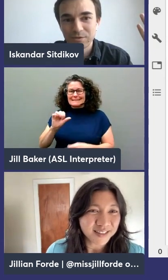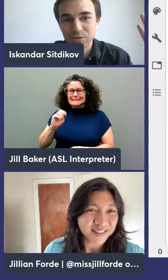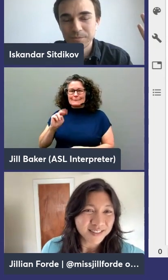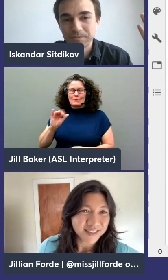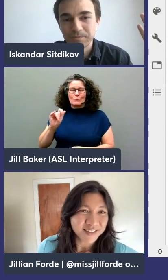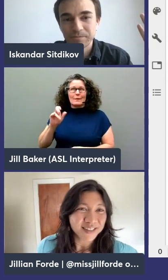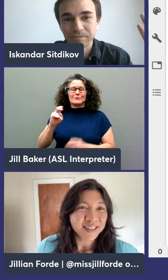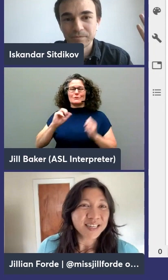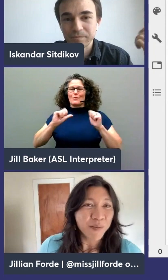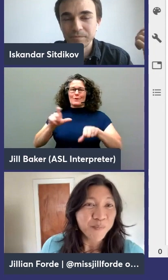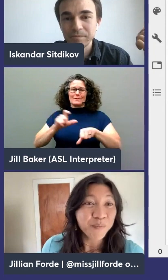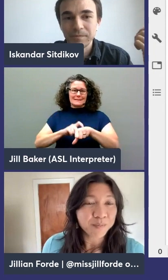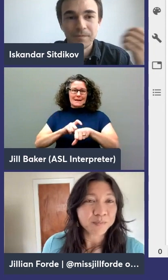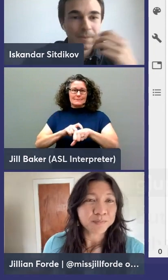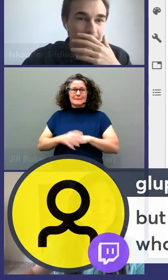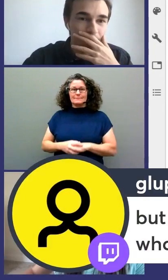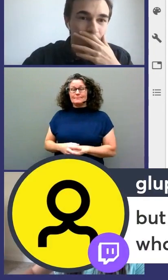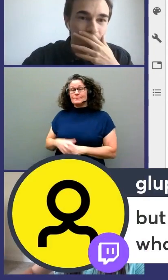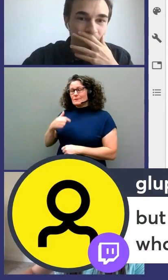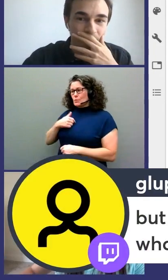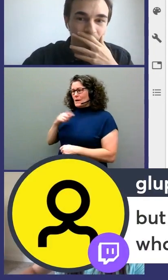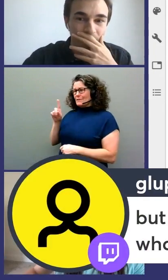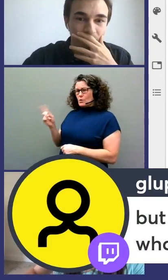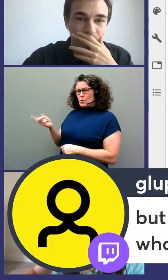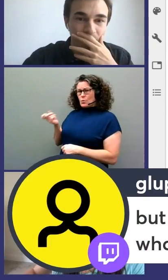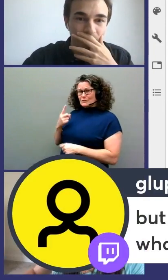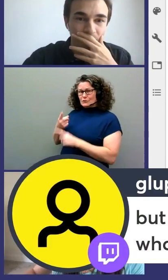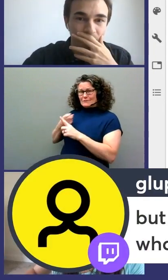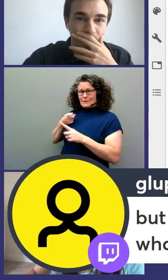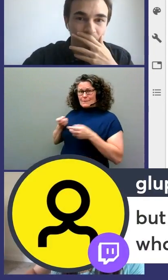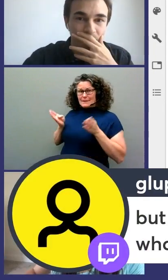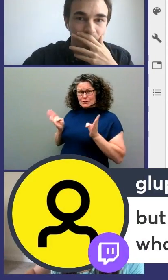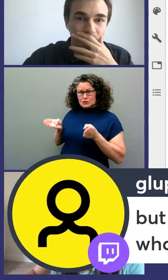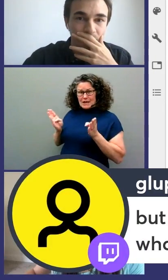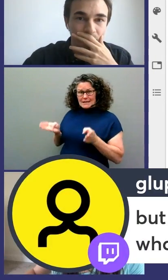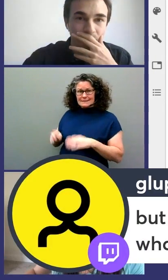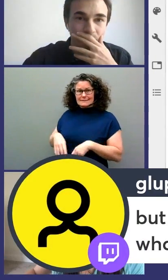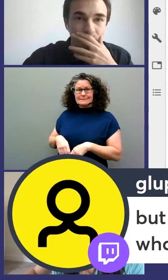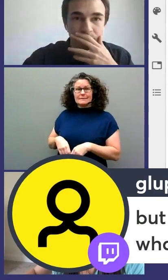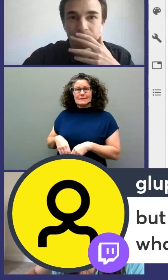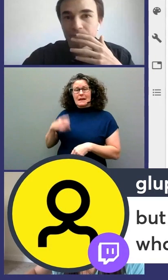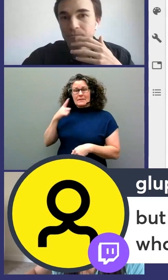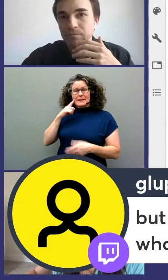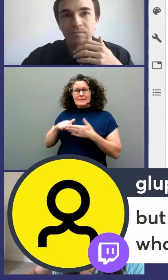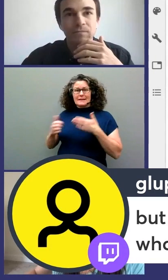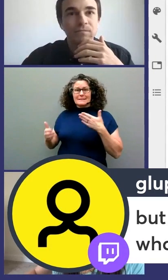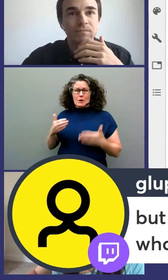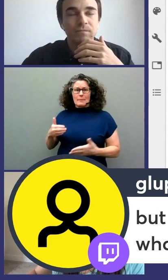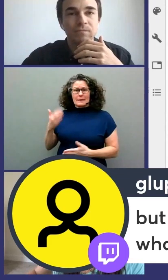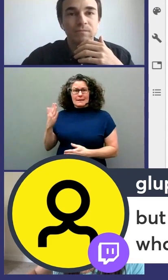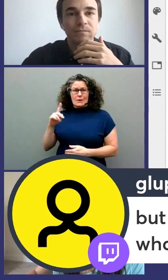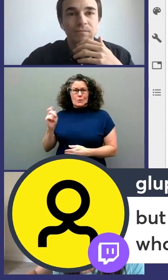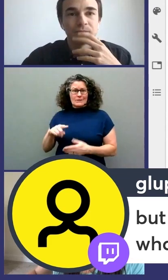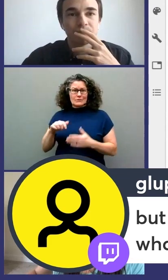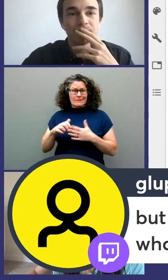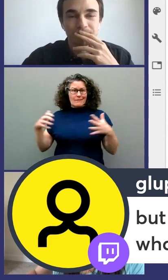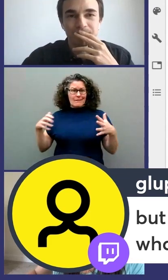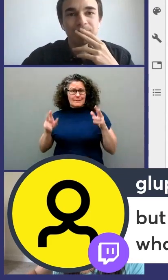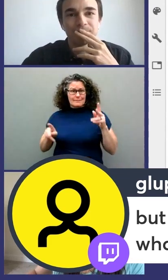times. So Iskander, we've actually got a question from the chat, which is, I think, probably one that a lot of folks